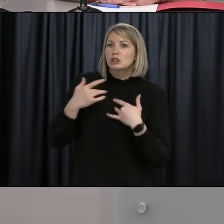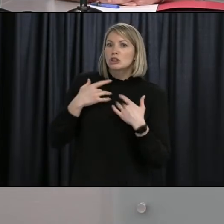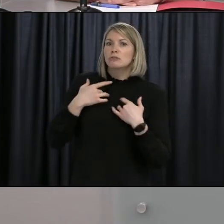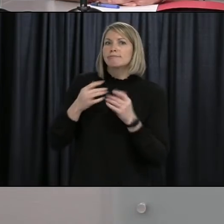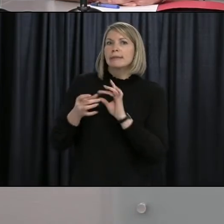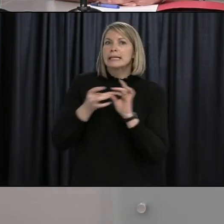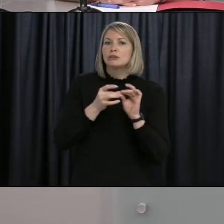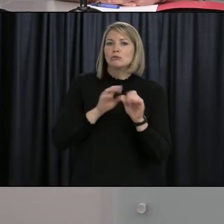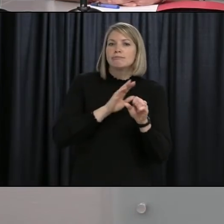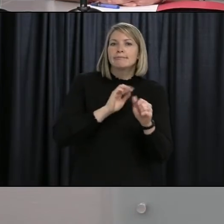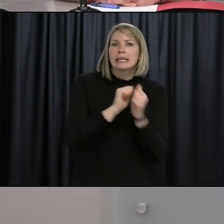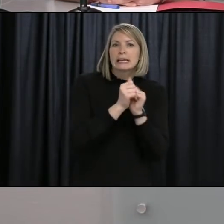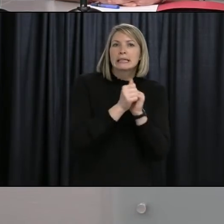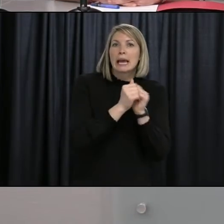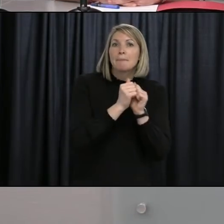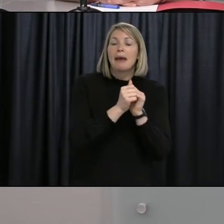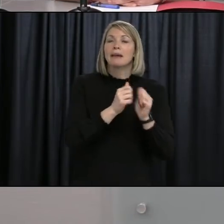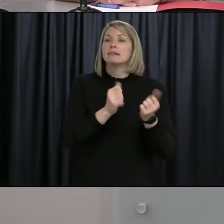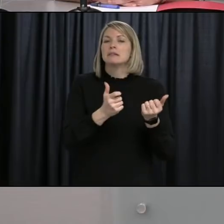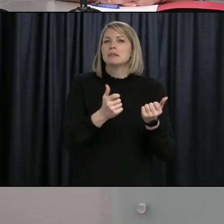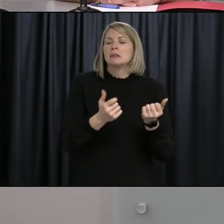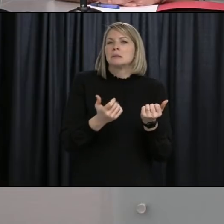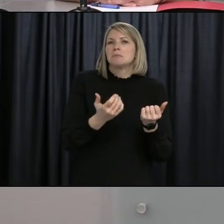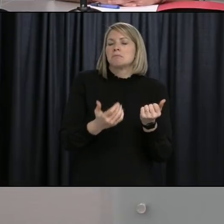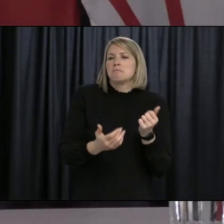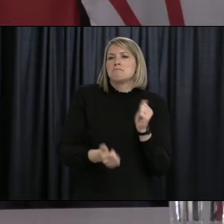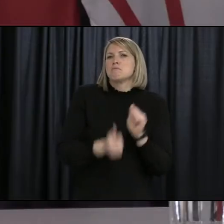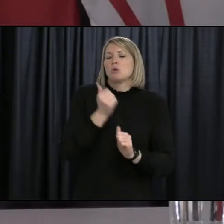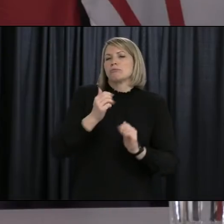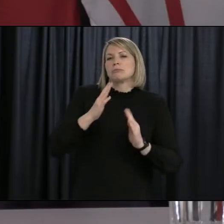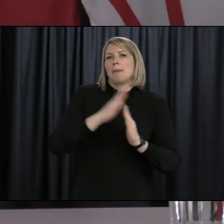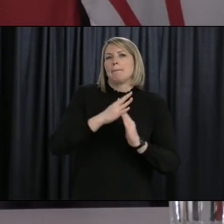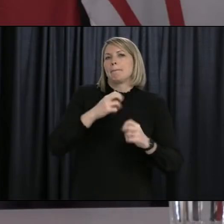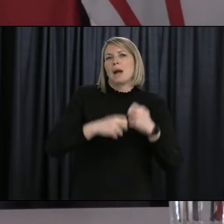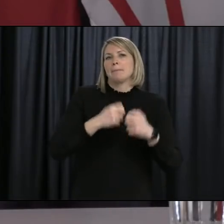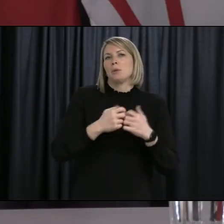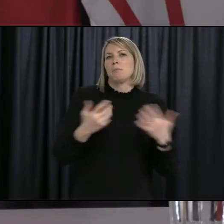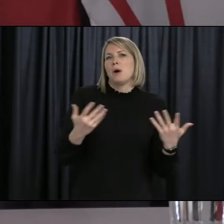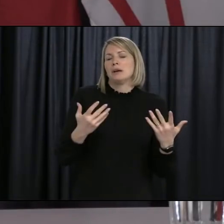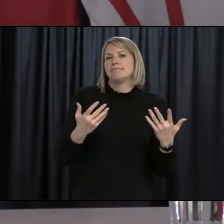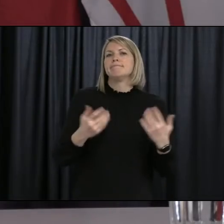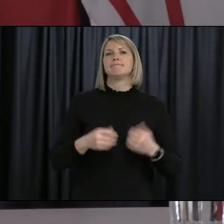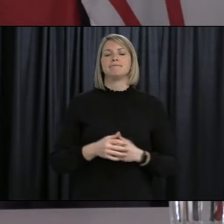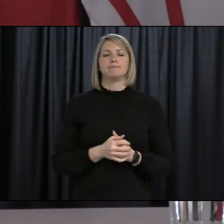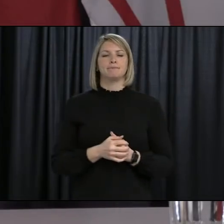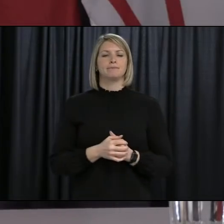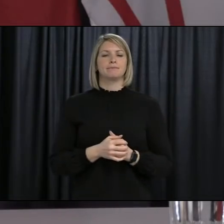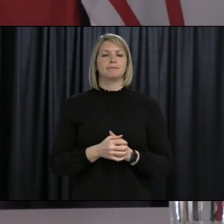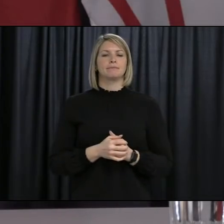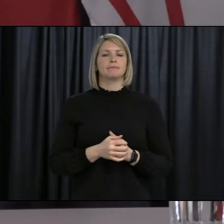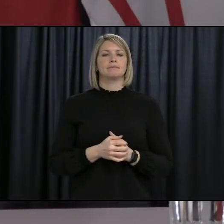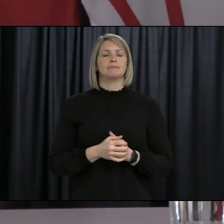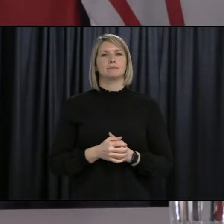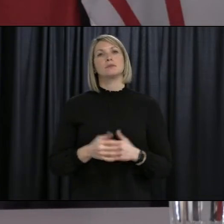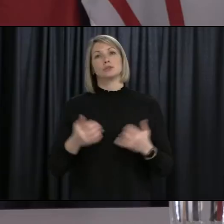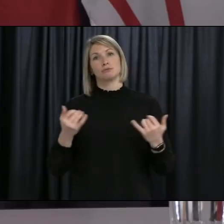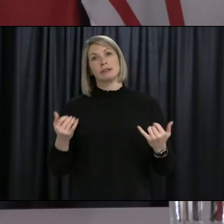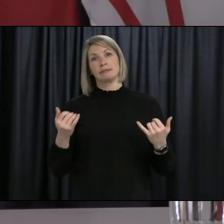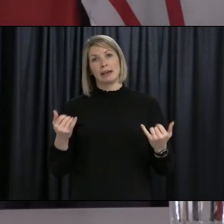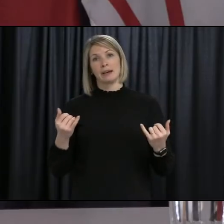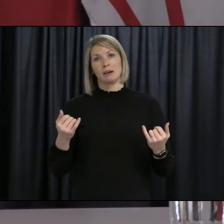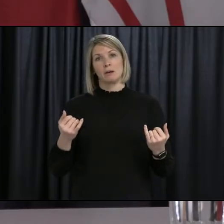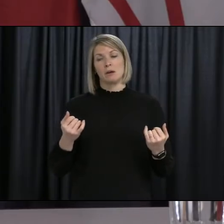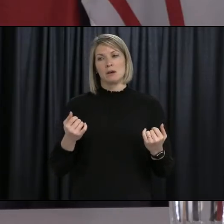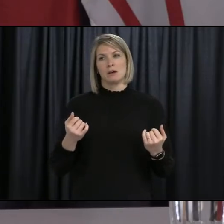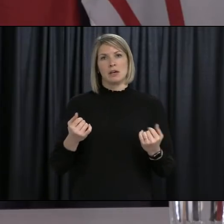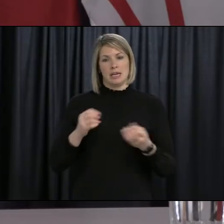that? Well, I think, you know, the gravity of the raw numbers is certainly something that everyone should